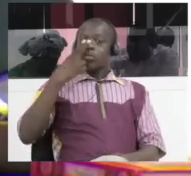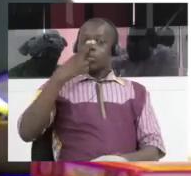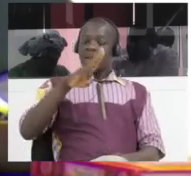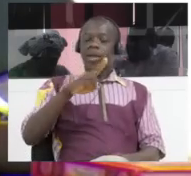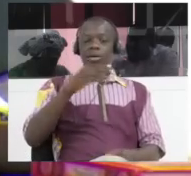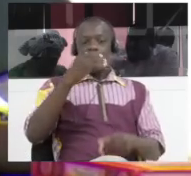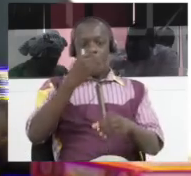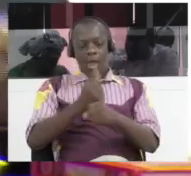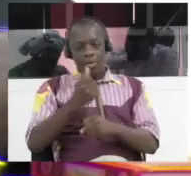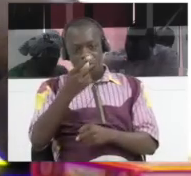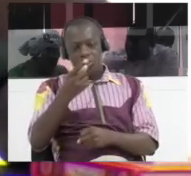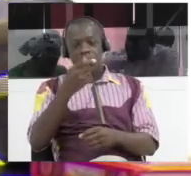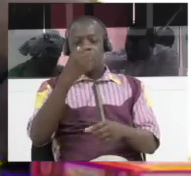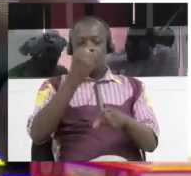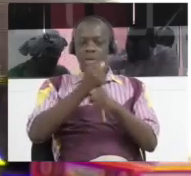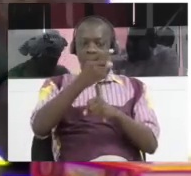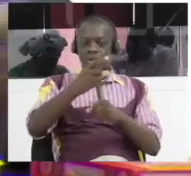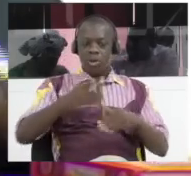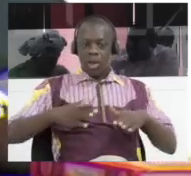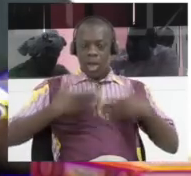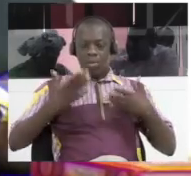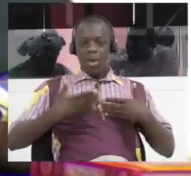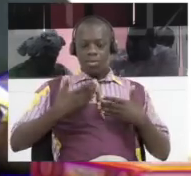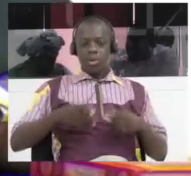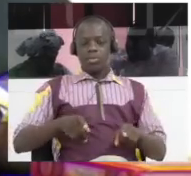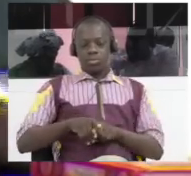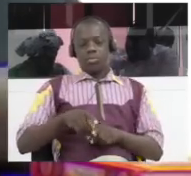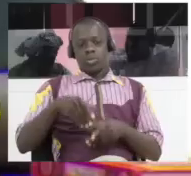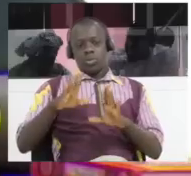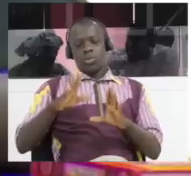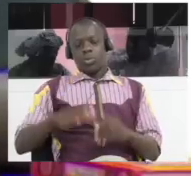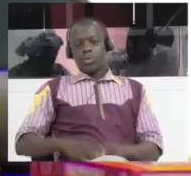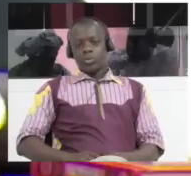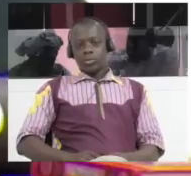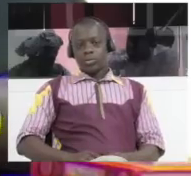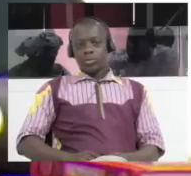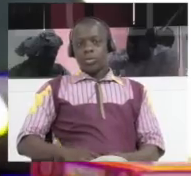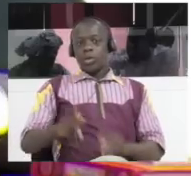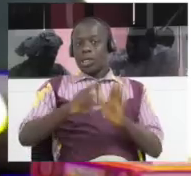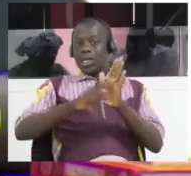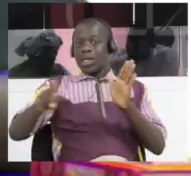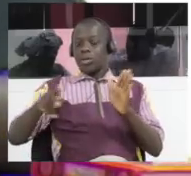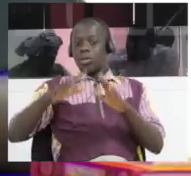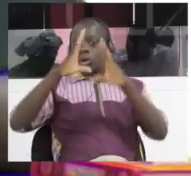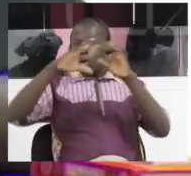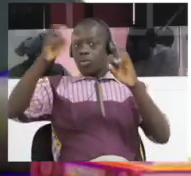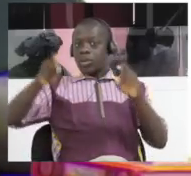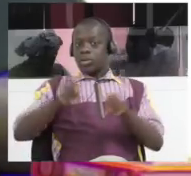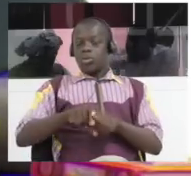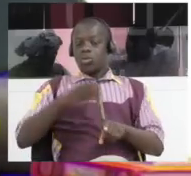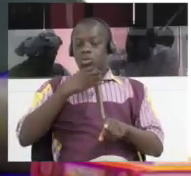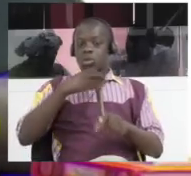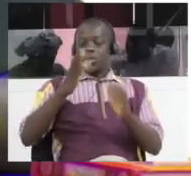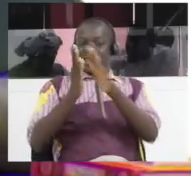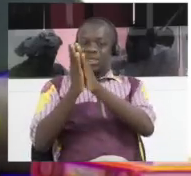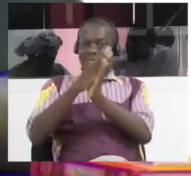who will try to please you and then, you know, be subservient to you. He was not the kind of officer who